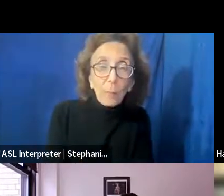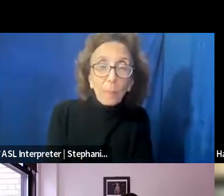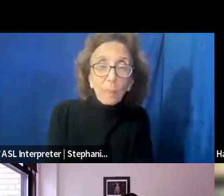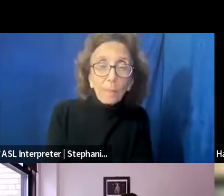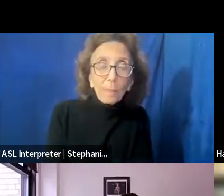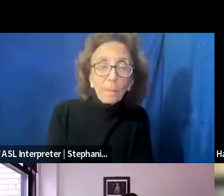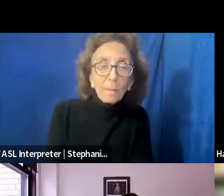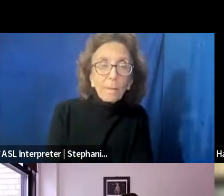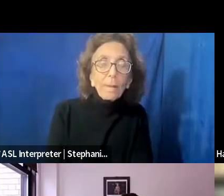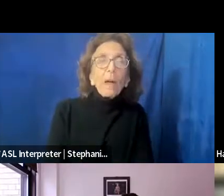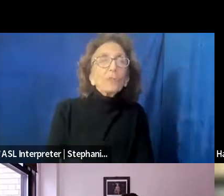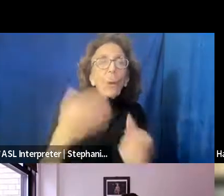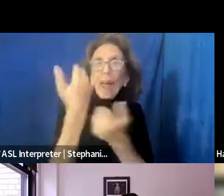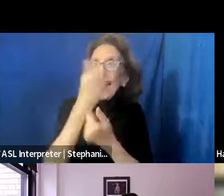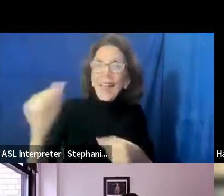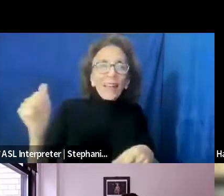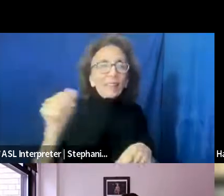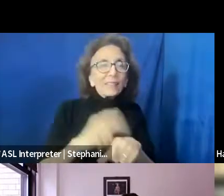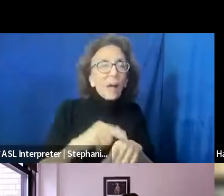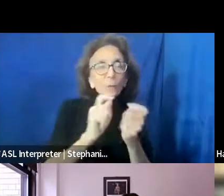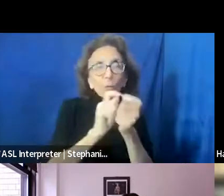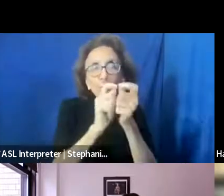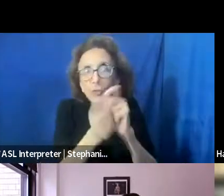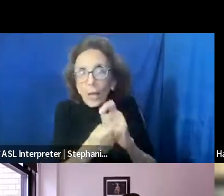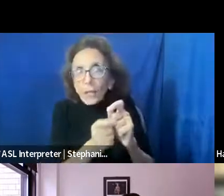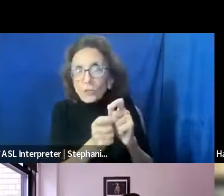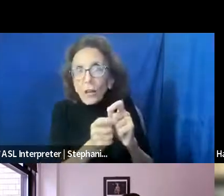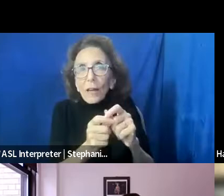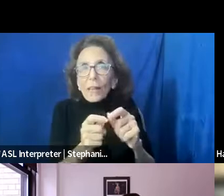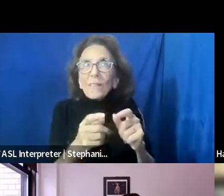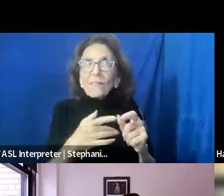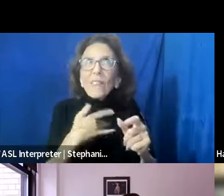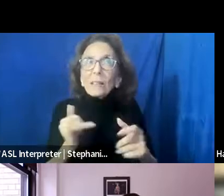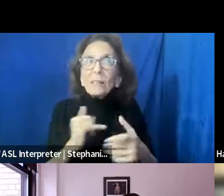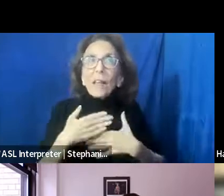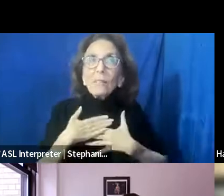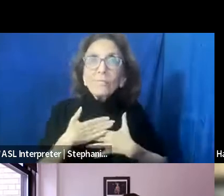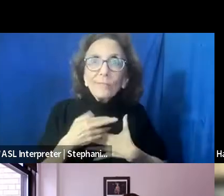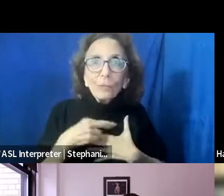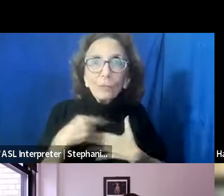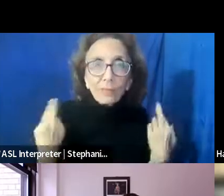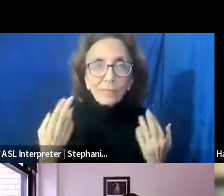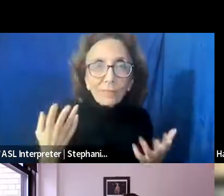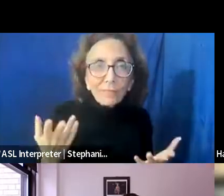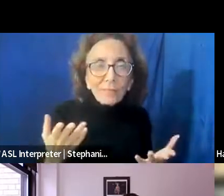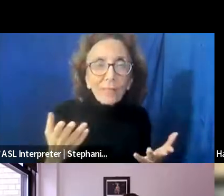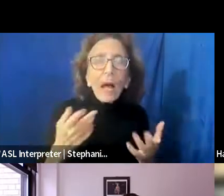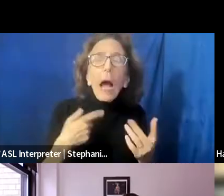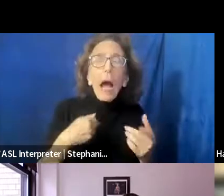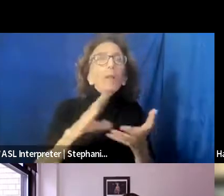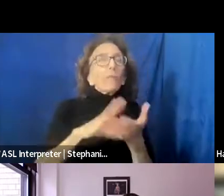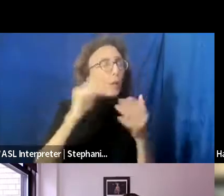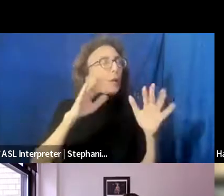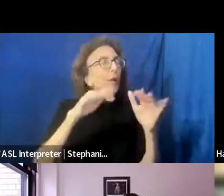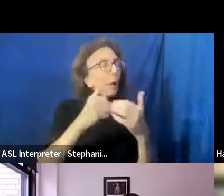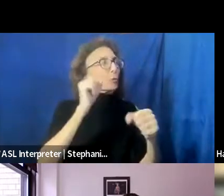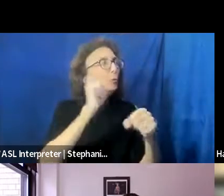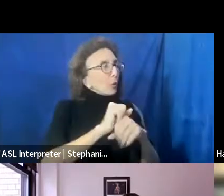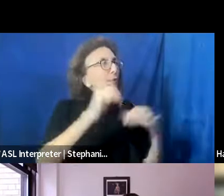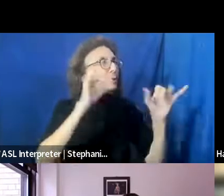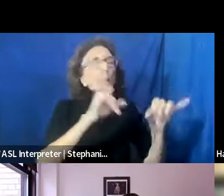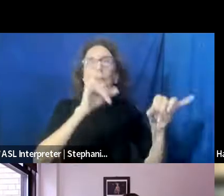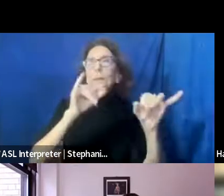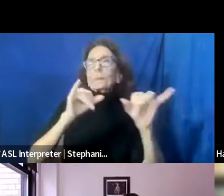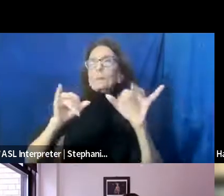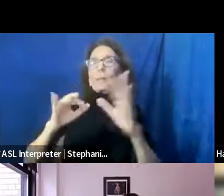Always feels sort of risky, right? Like change, I've learned to work in whatever the status quo is, however